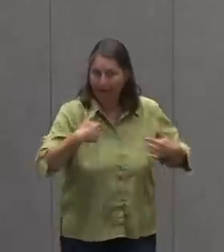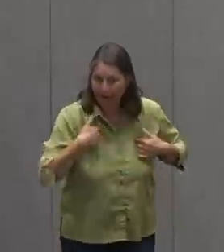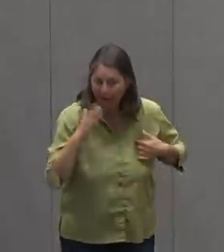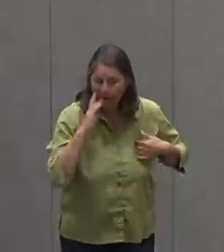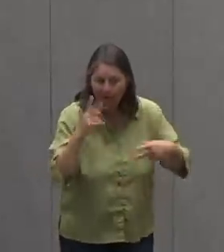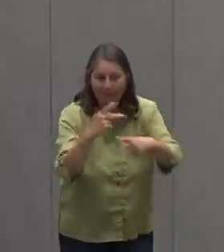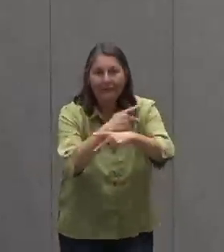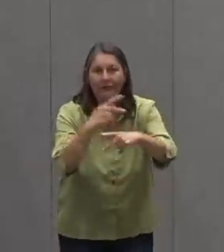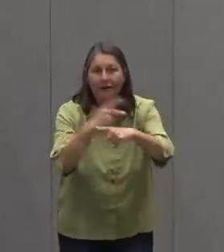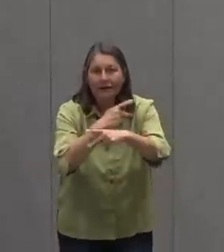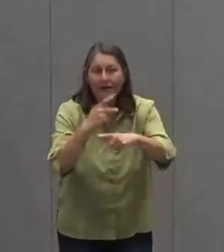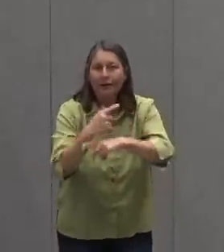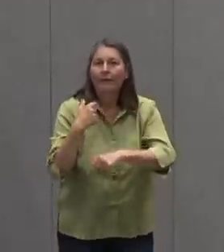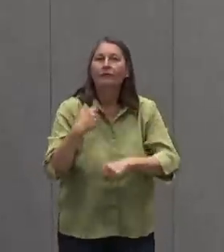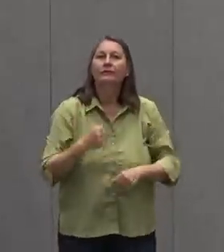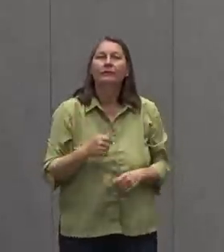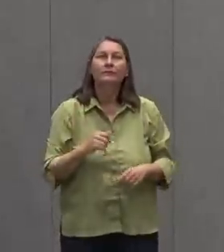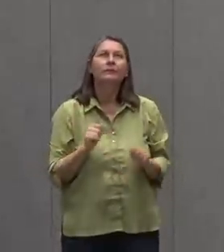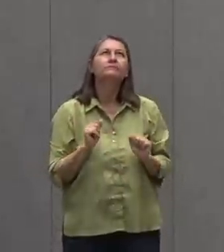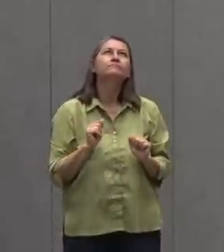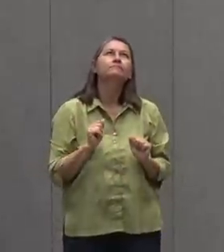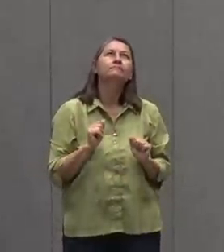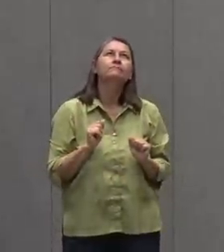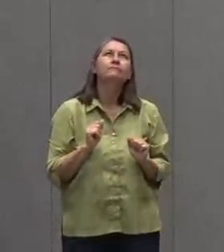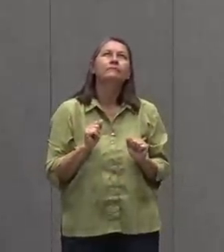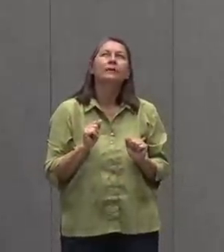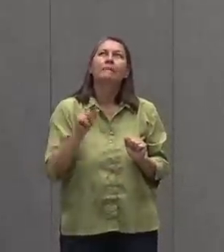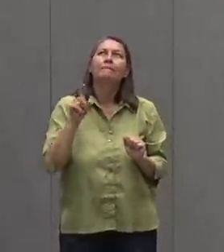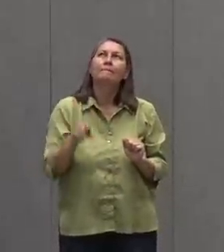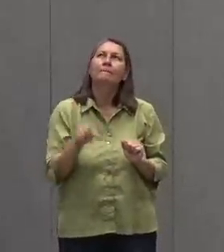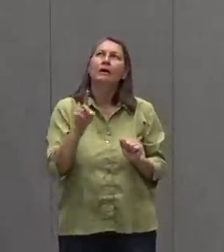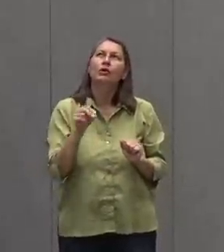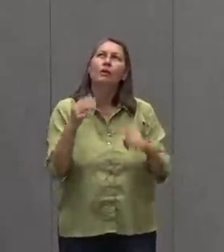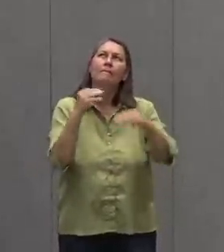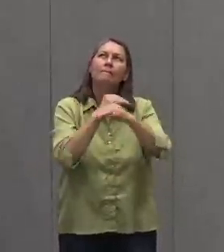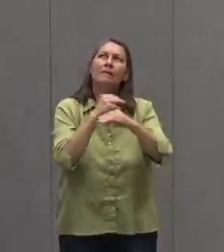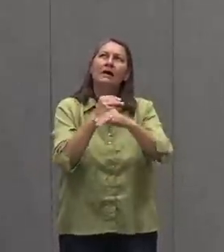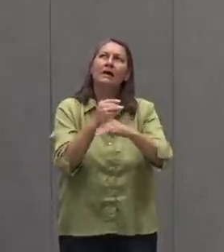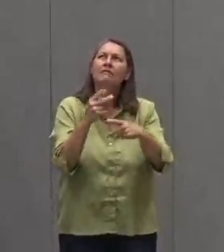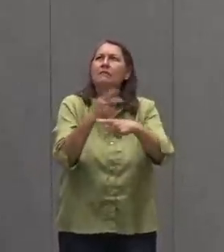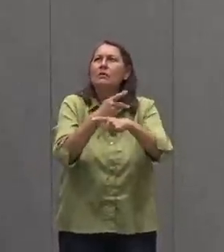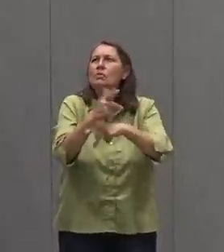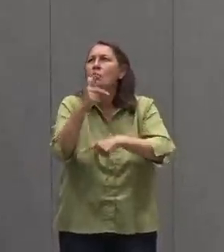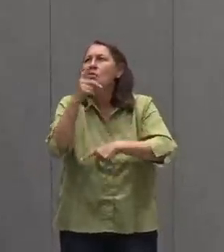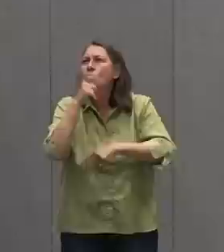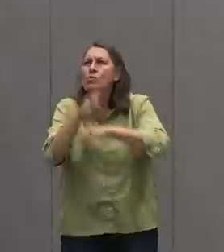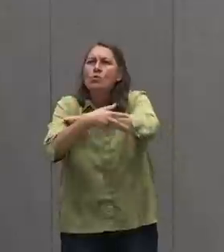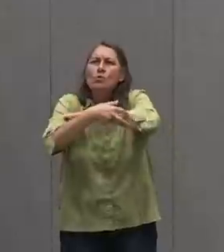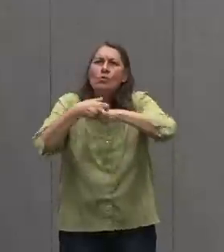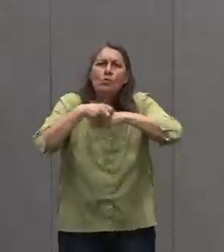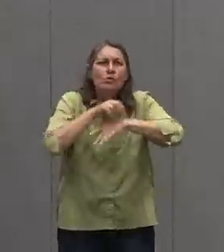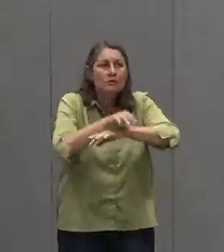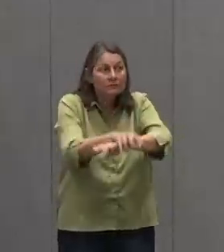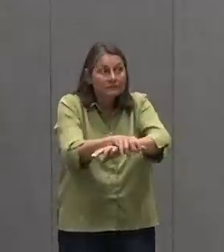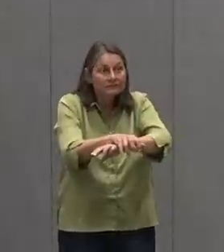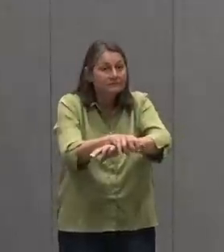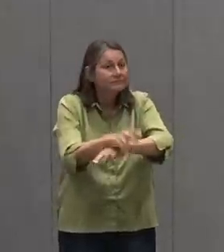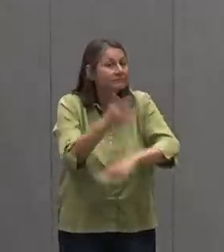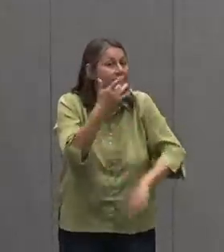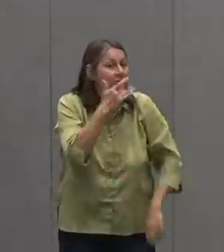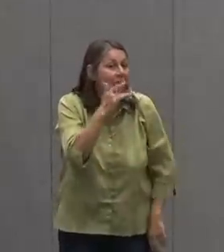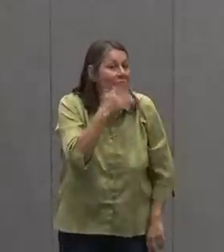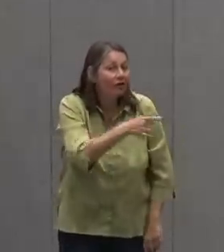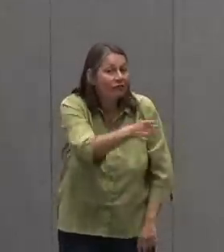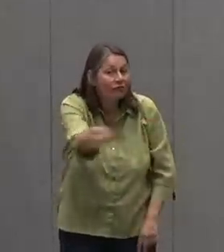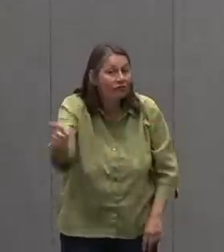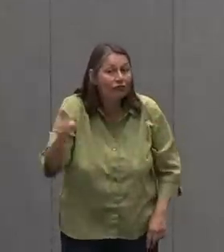just have to use our mathematical reasoning to figure out who took the tarantula. Lucky for you, I already